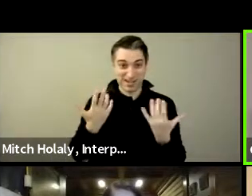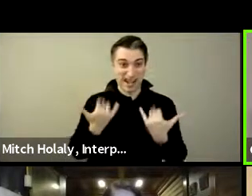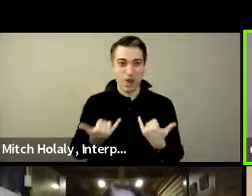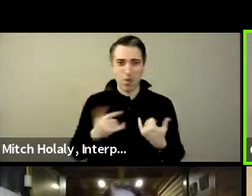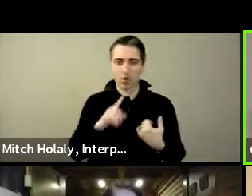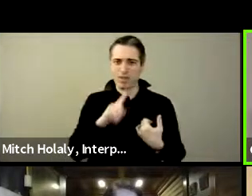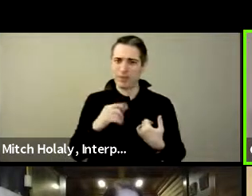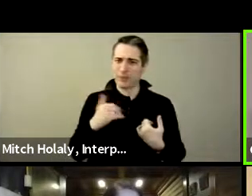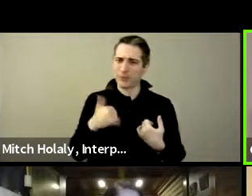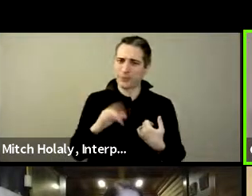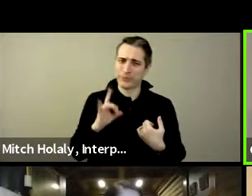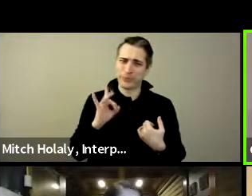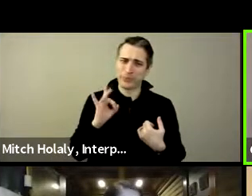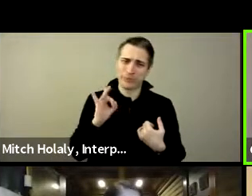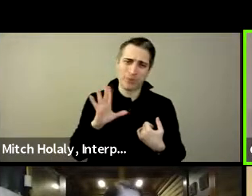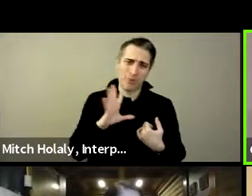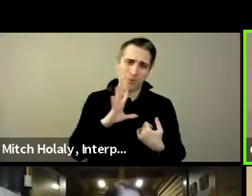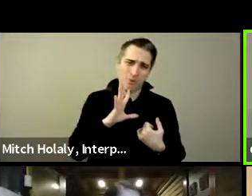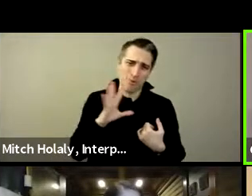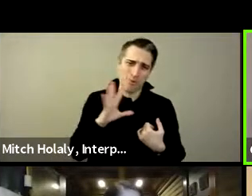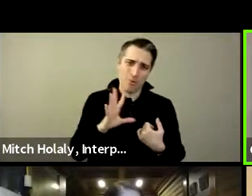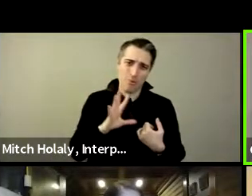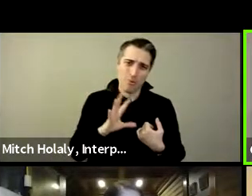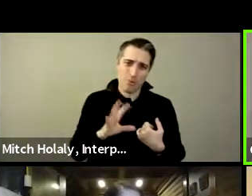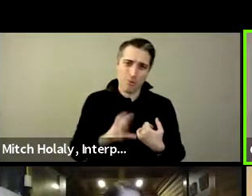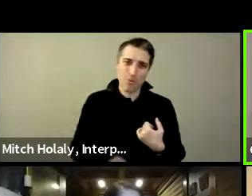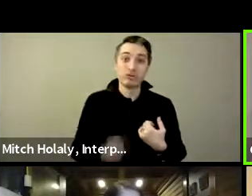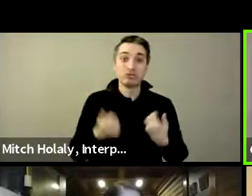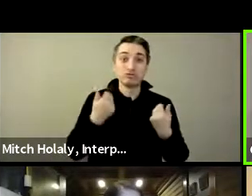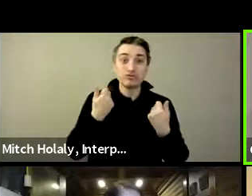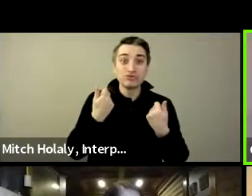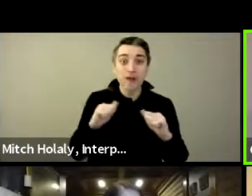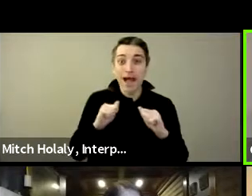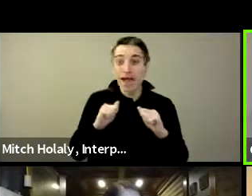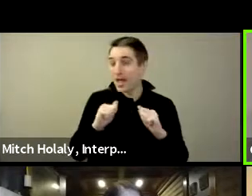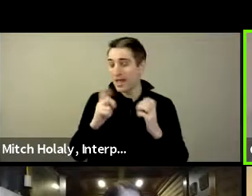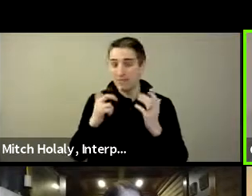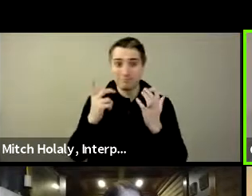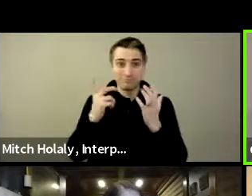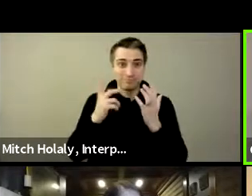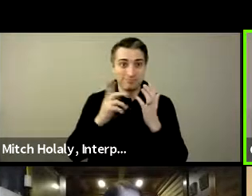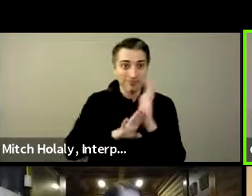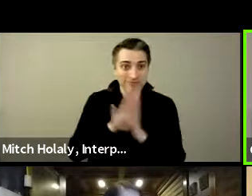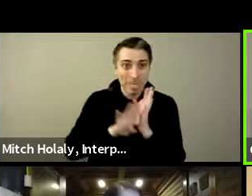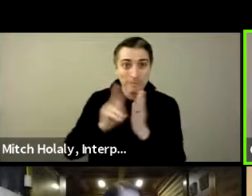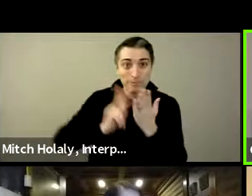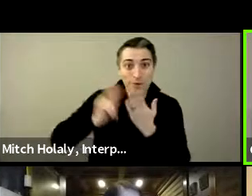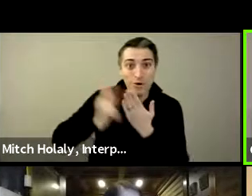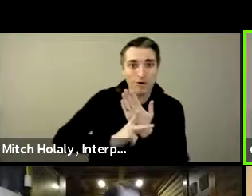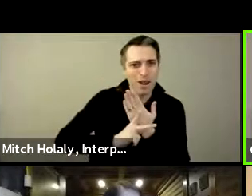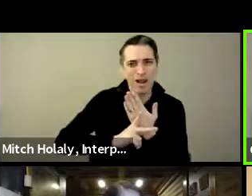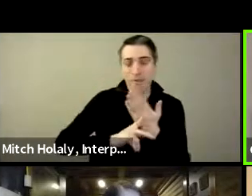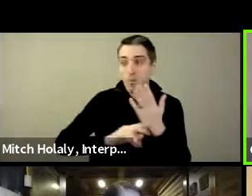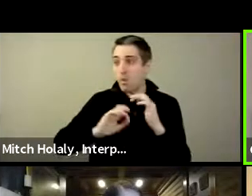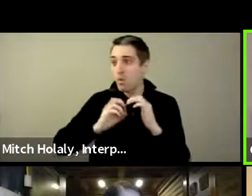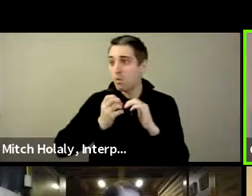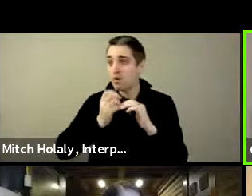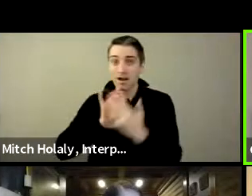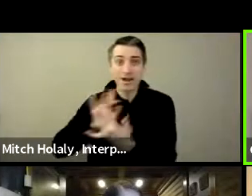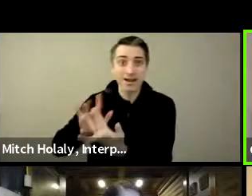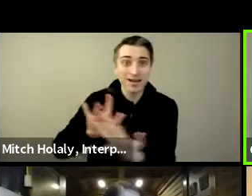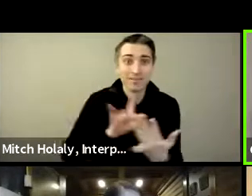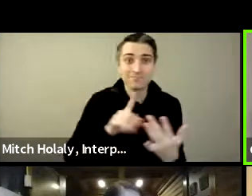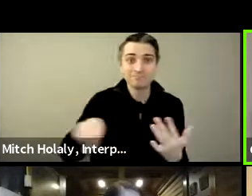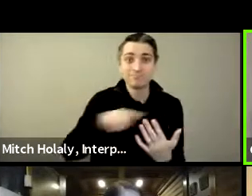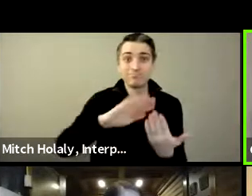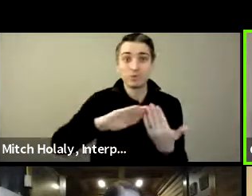severely outdated, and trying to do programming or reach out to those communities is really, I